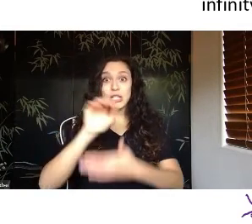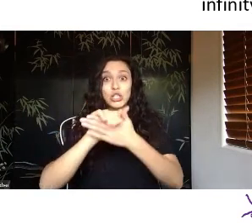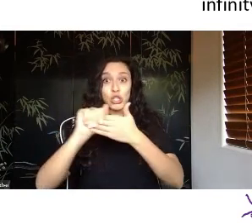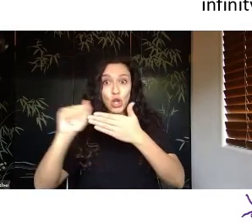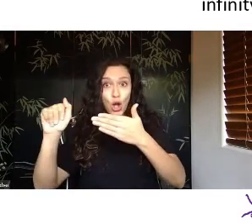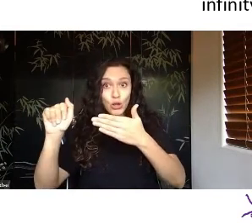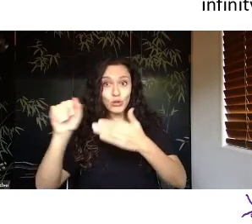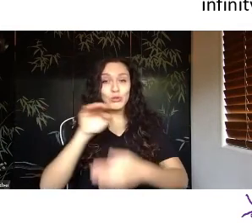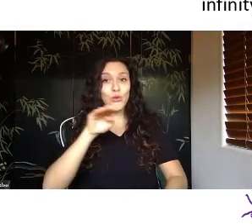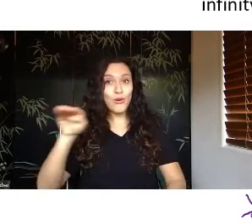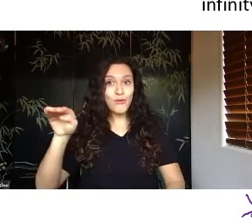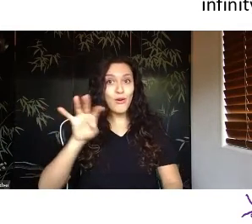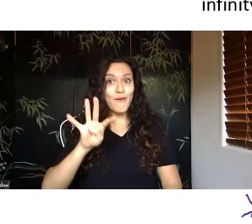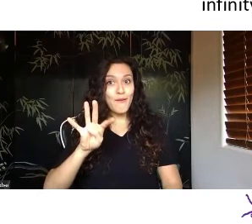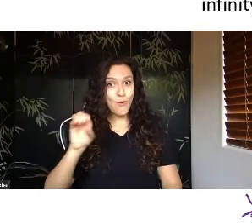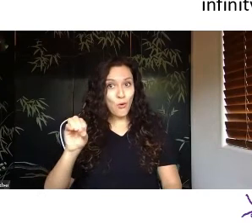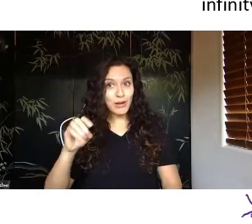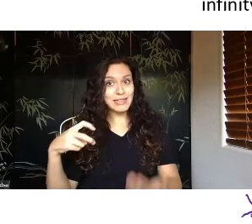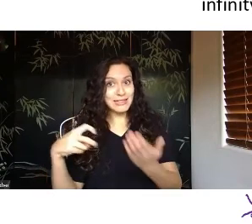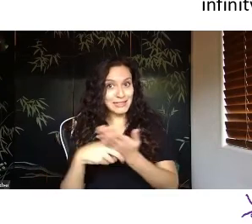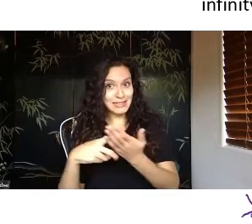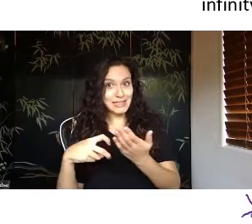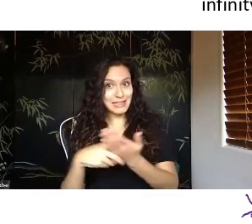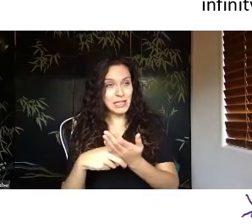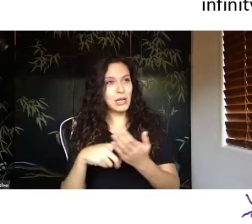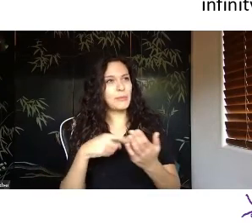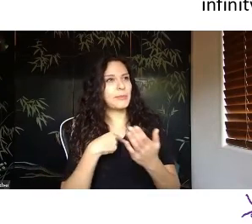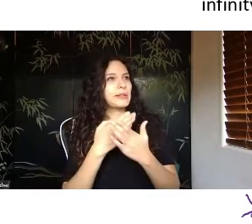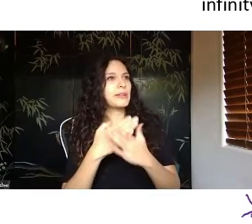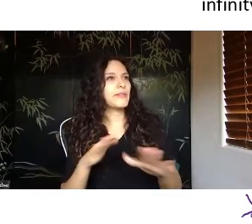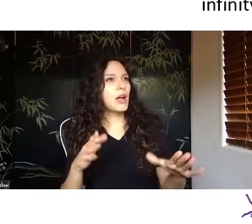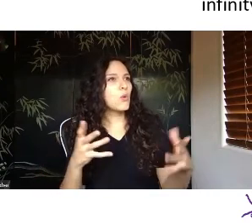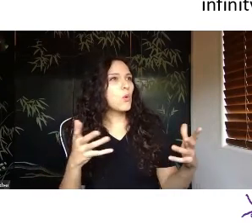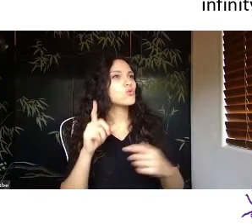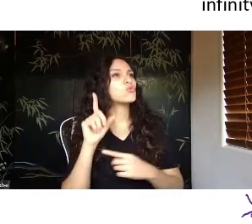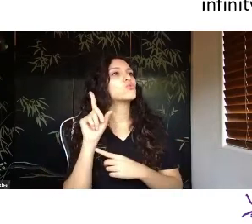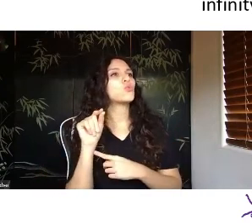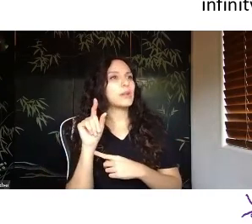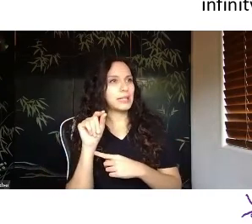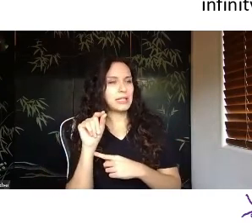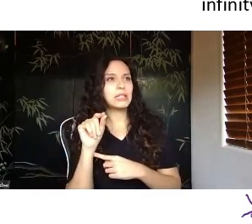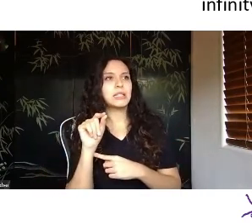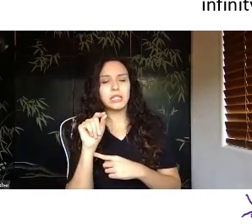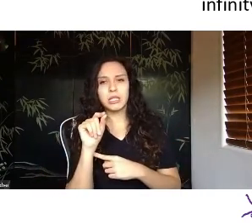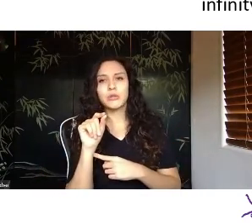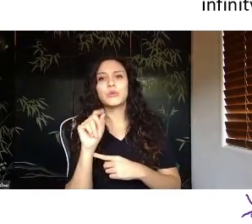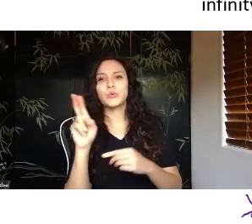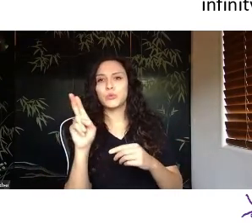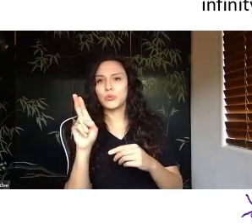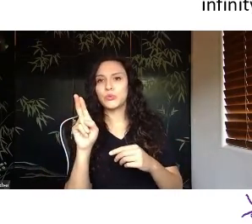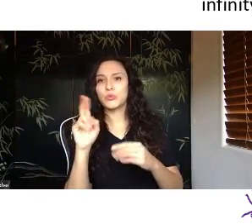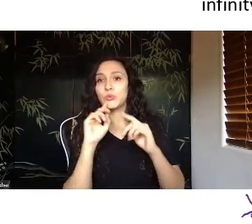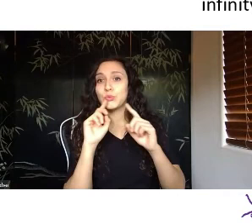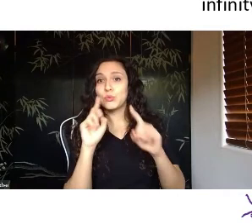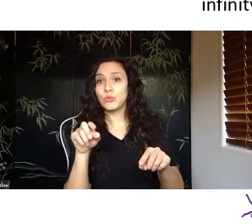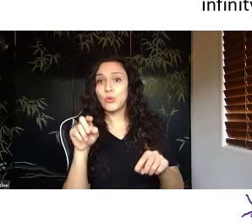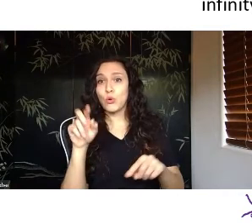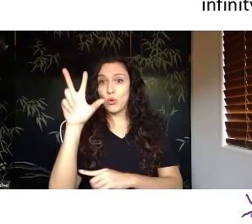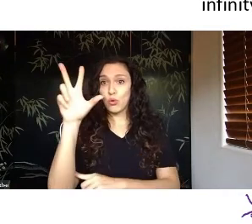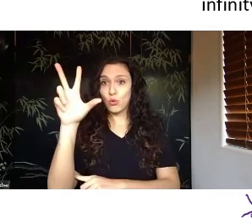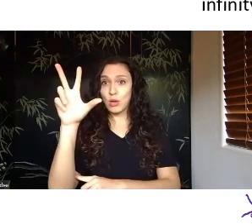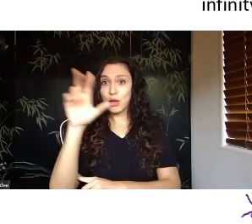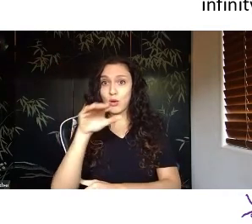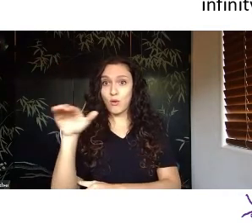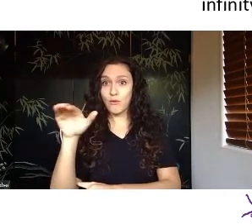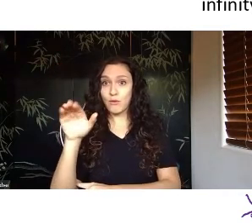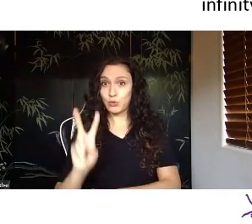tickets. So I'm gonna divide by, let's see, what can I divide by? Divide by 20. All